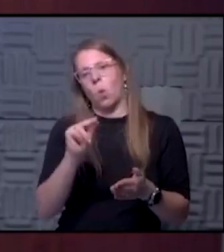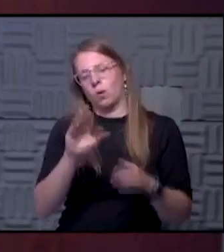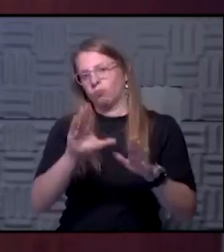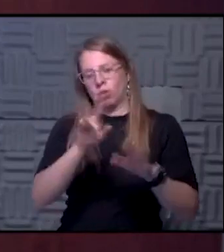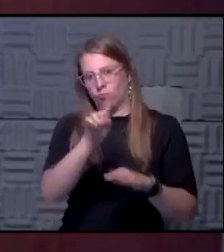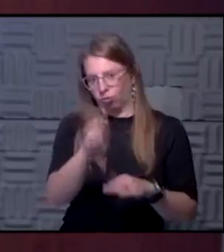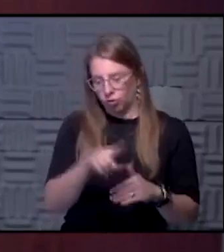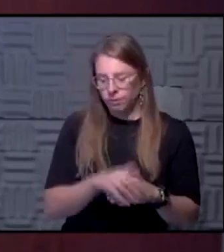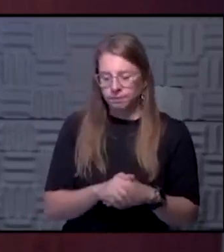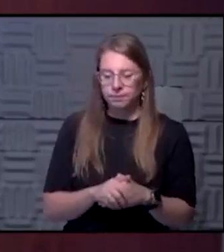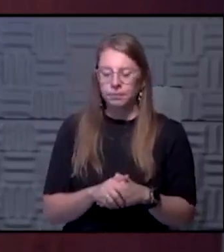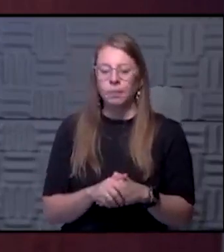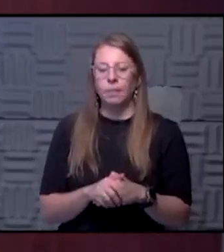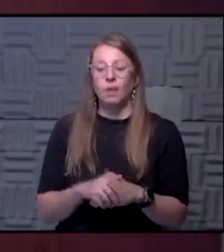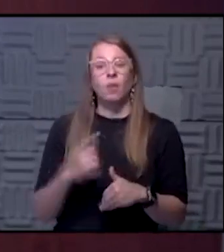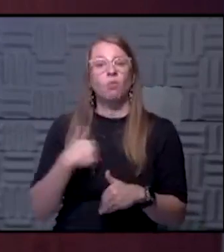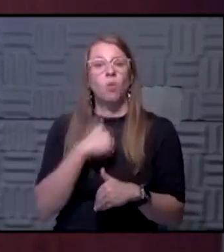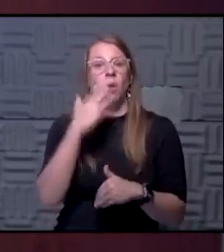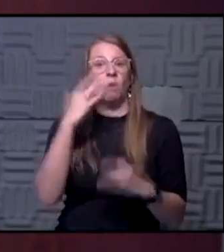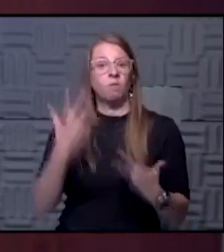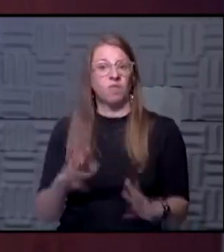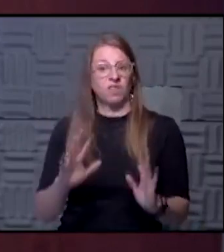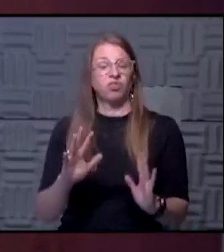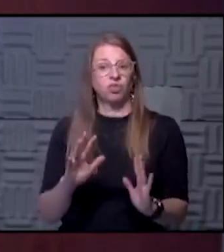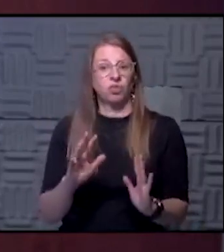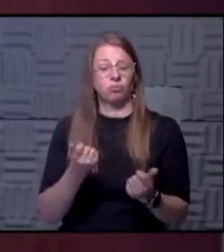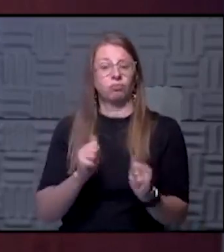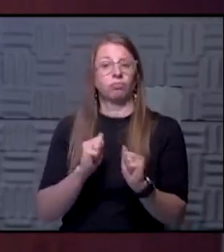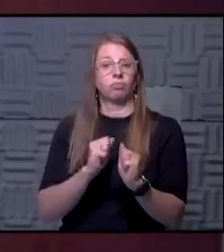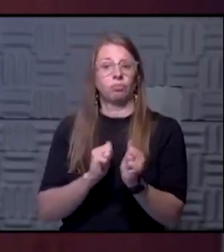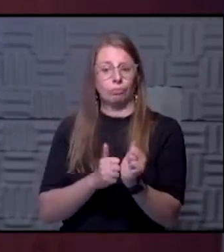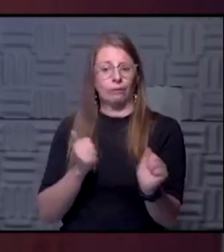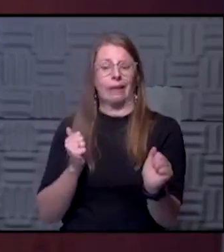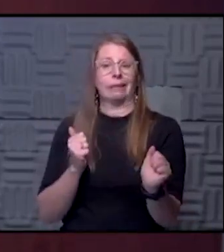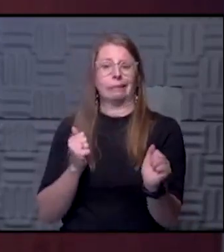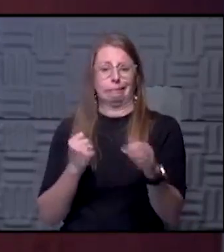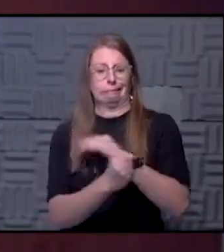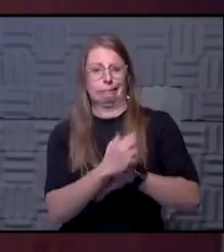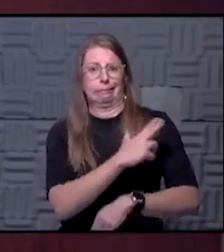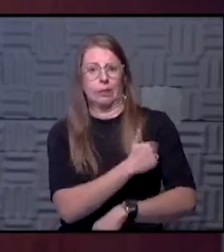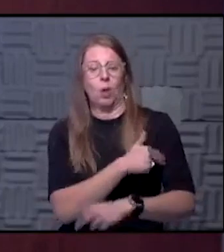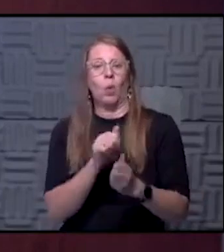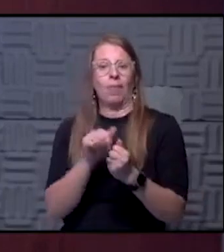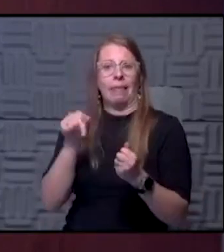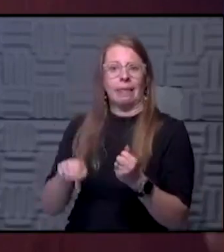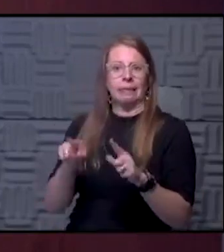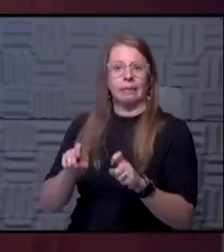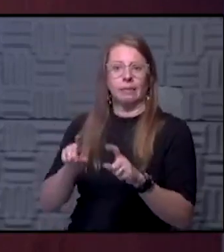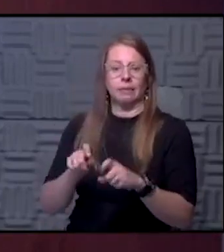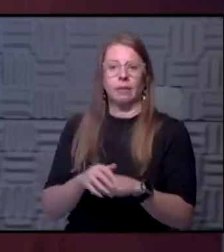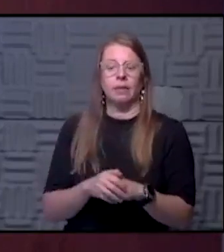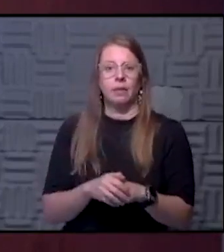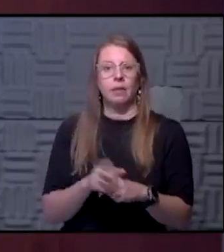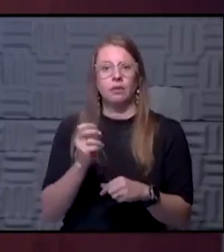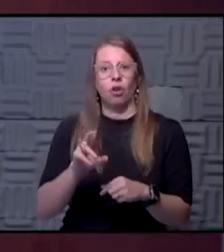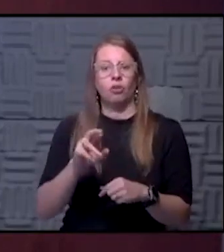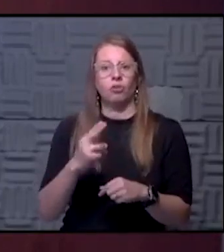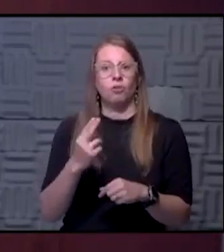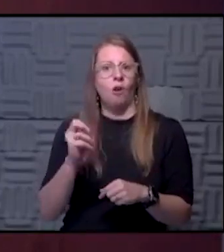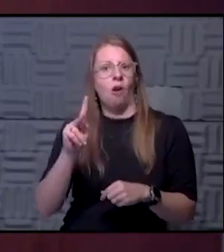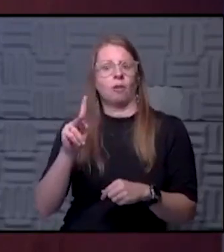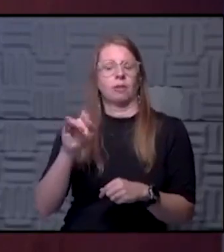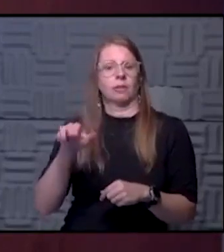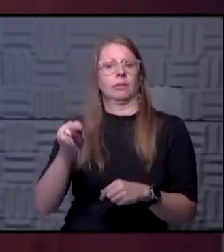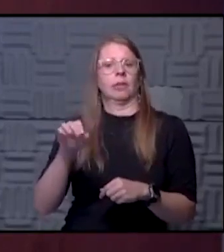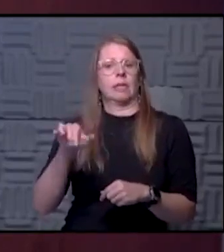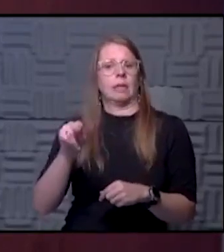we do know is that obviously we're trying to prevent hospitalization with this trial, and that's, as Dr. Hawkinson mentioned,